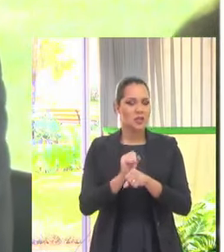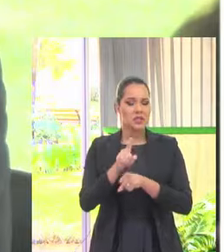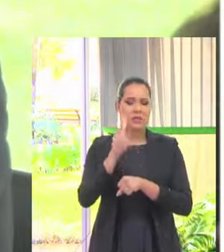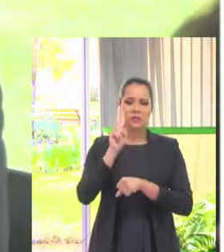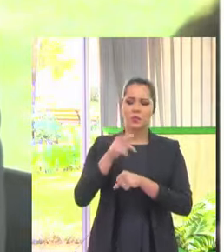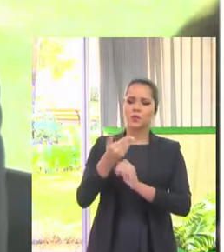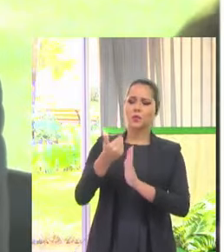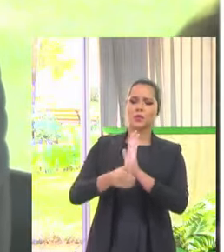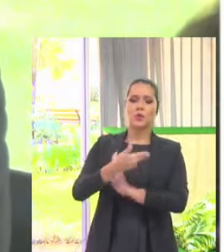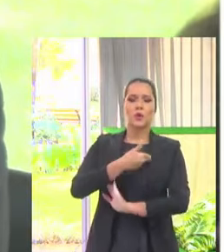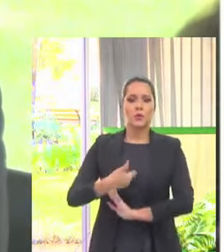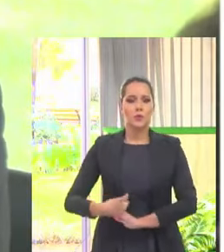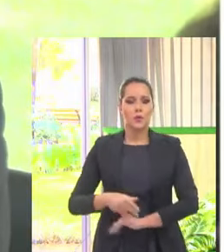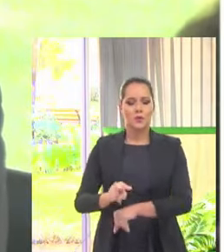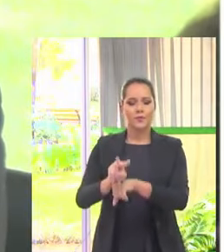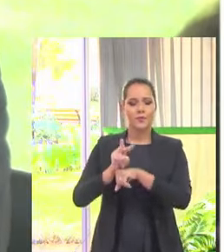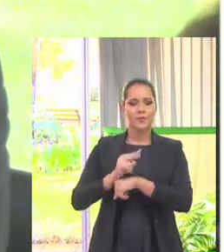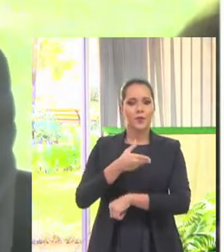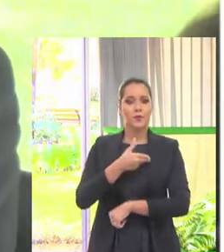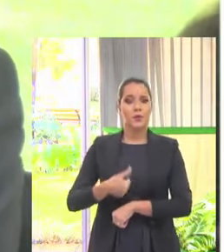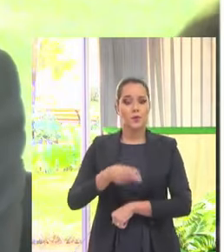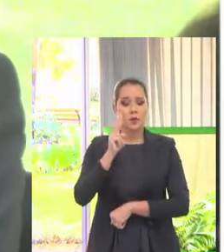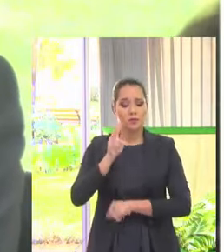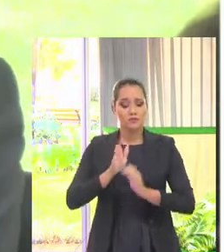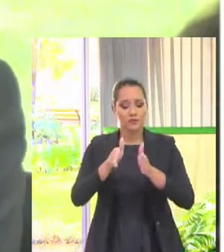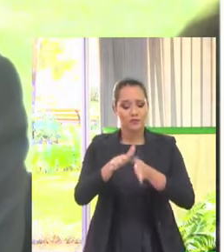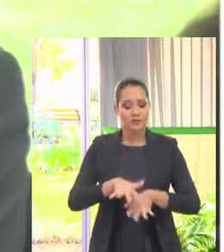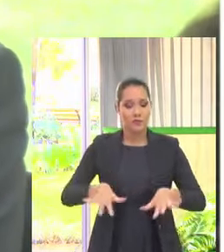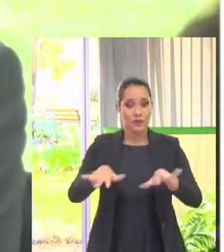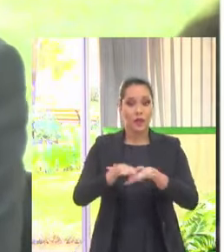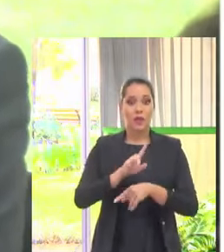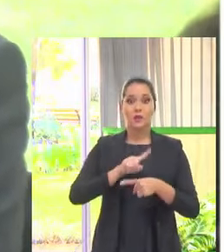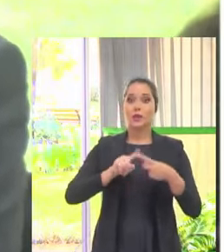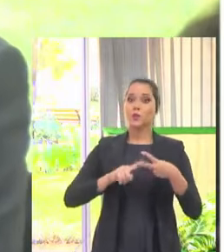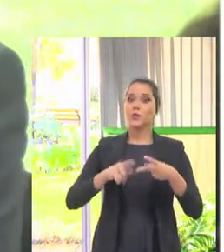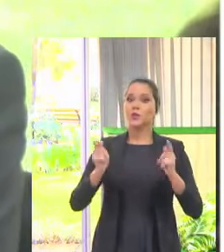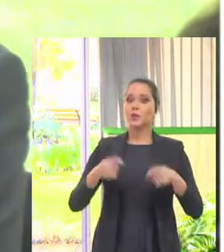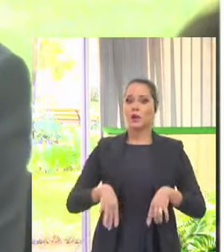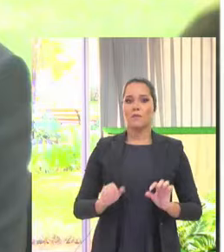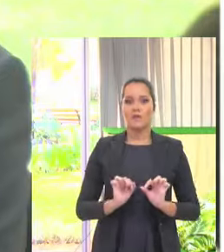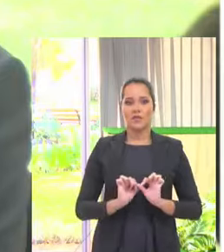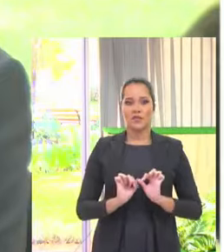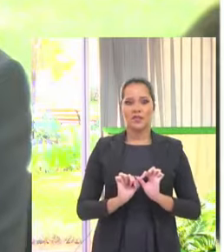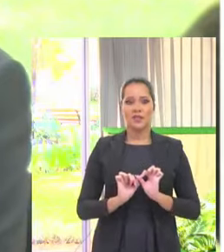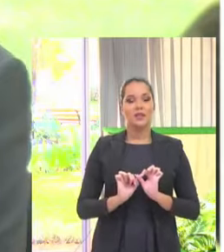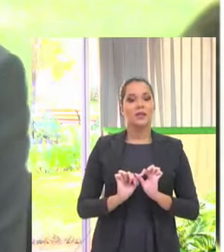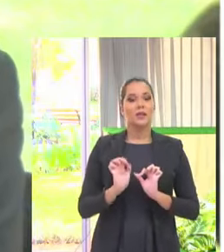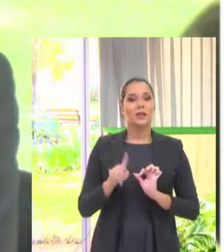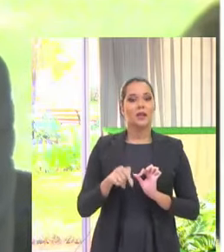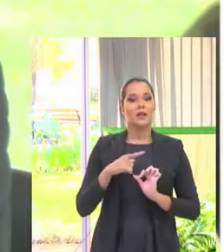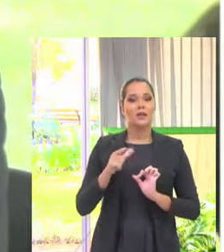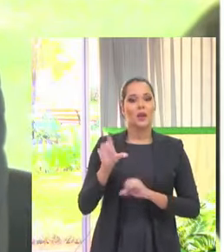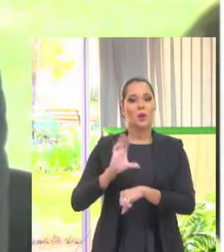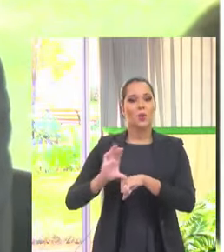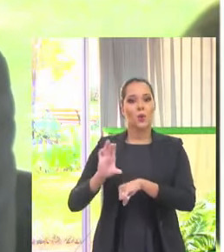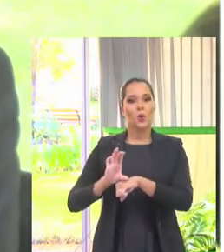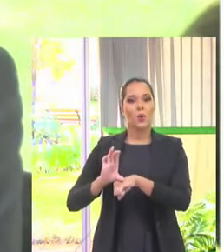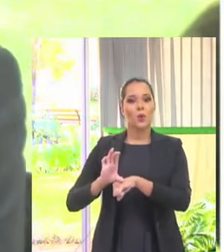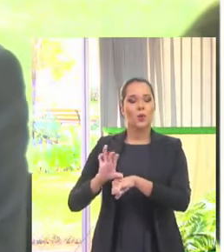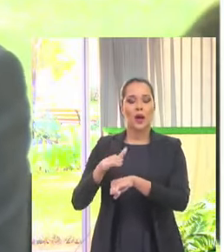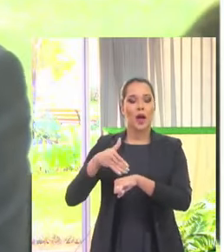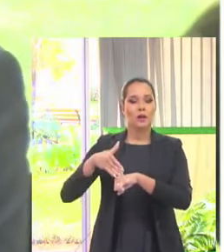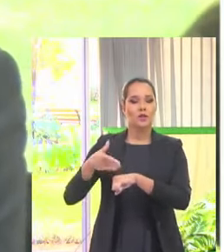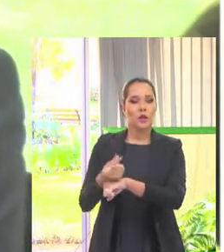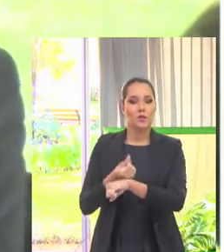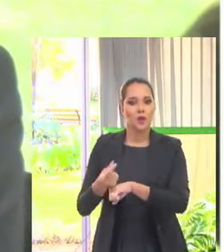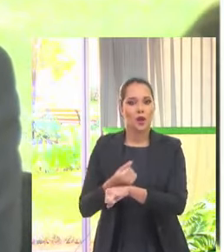these key sectors. The two ways of doing it, some of it is upfront capital costs. You see this in, again, semiconductors is a good example